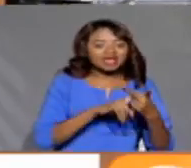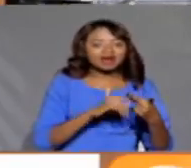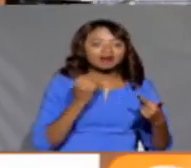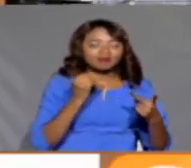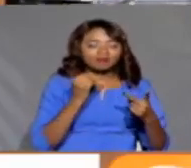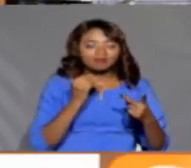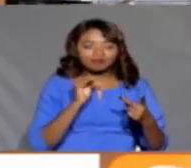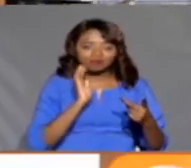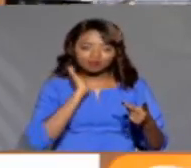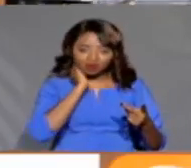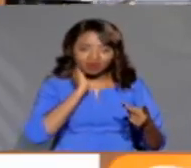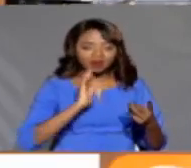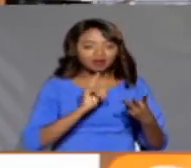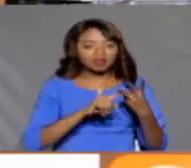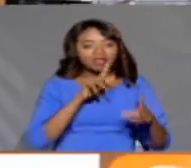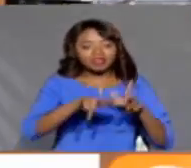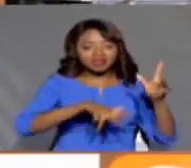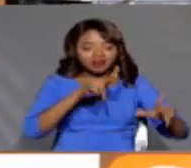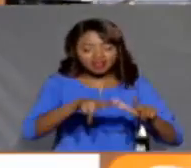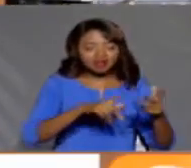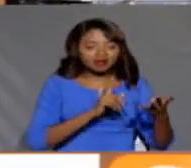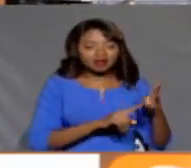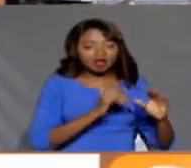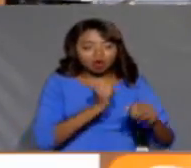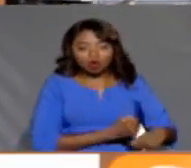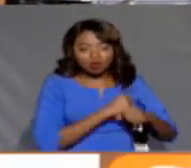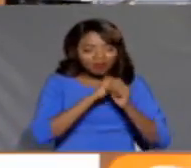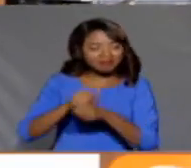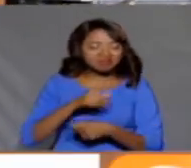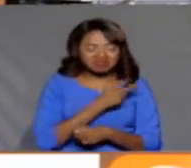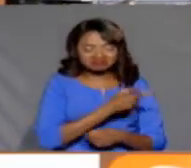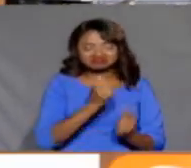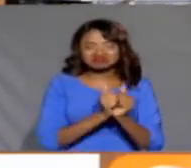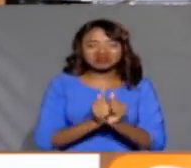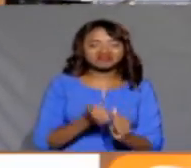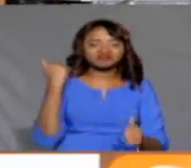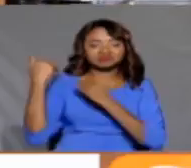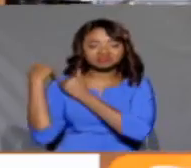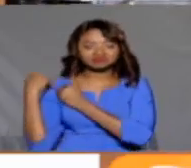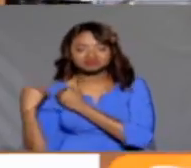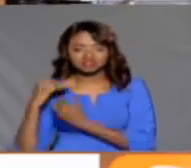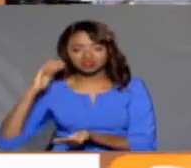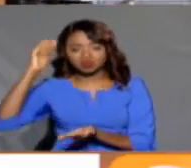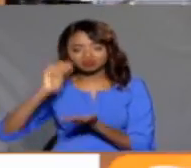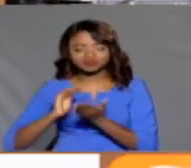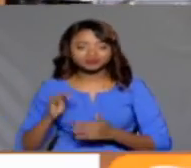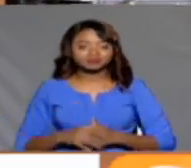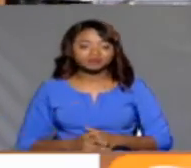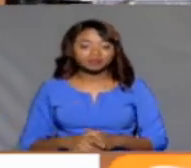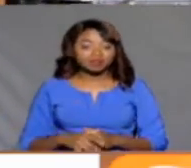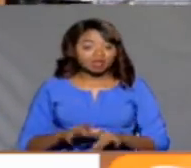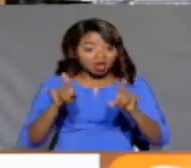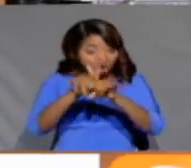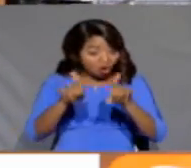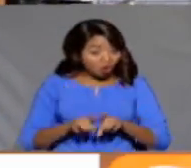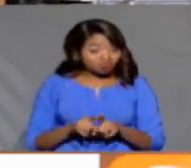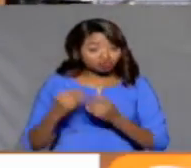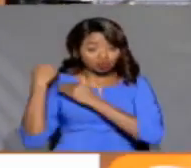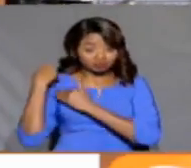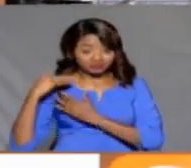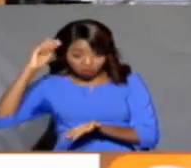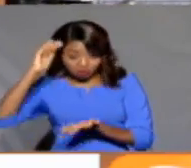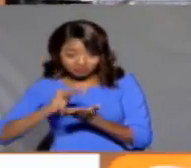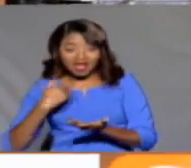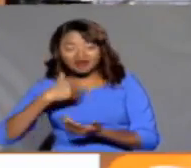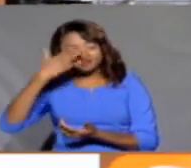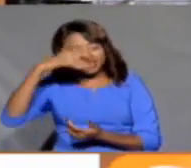Because it's something you spoke about during your explainer, Yvonne, and you talked about how in Punguza mizigo and its proponents have 90 days